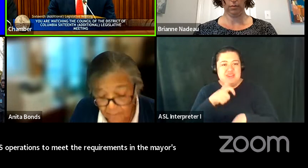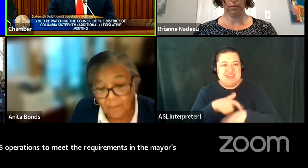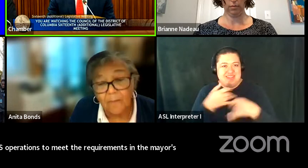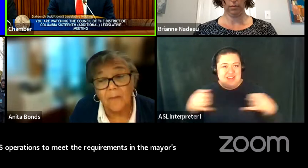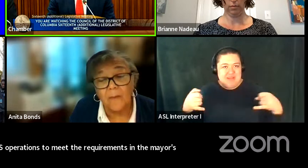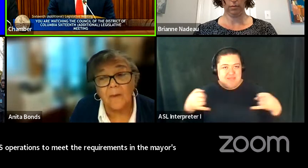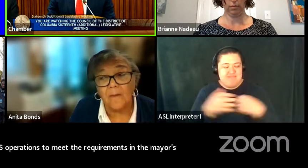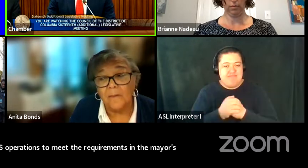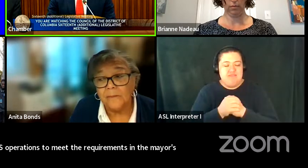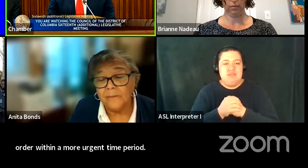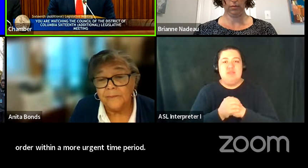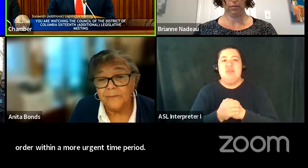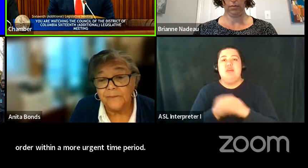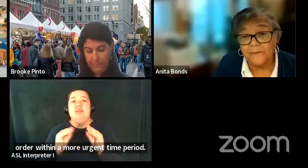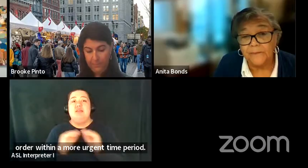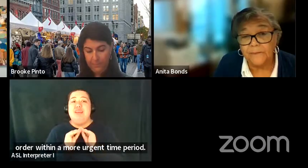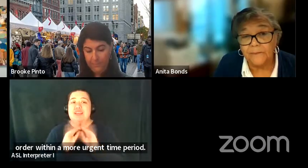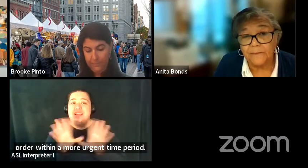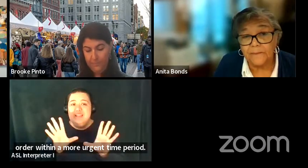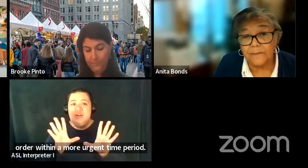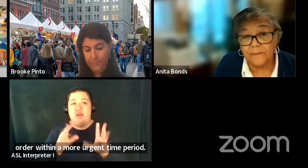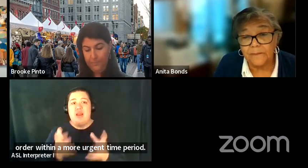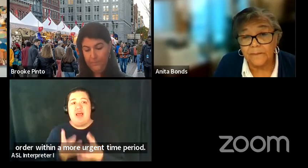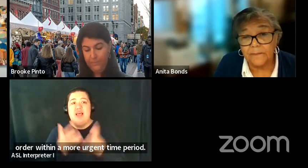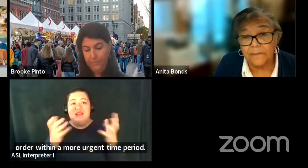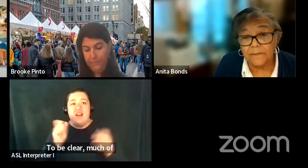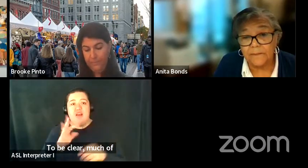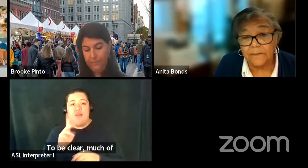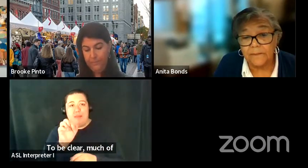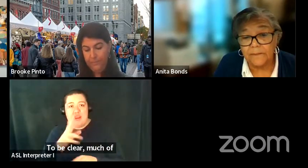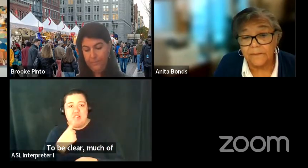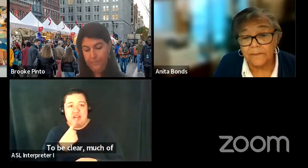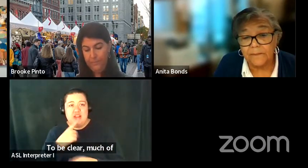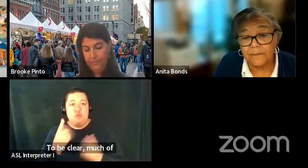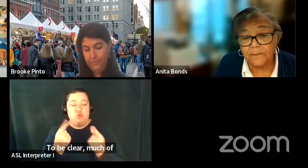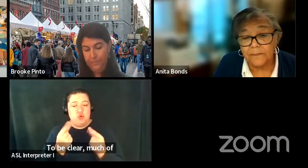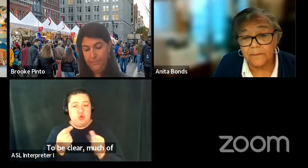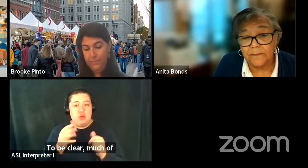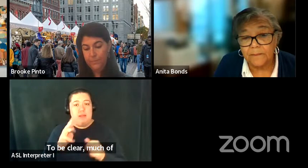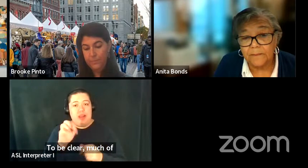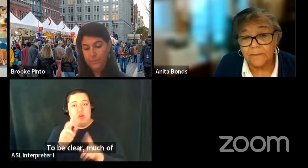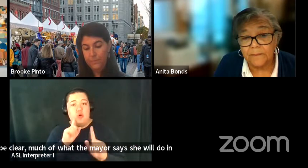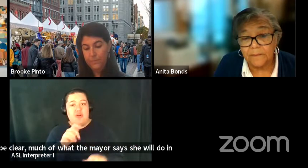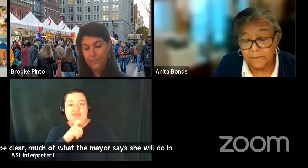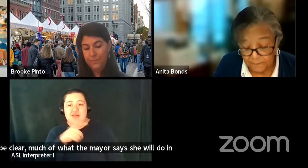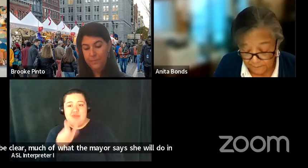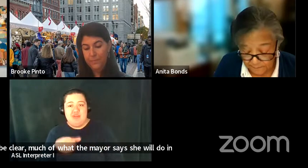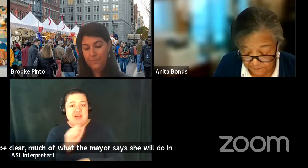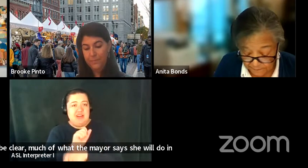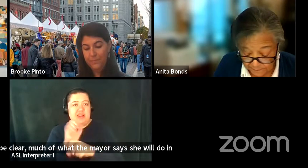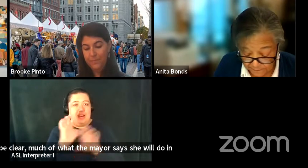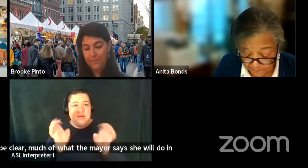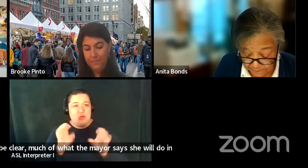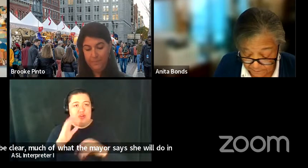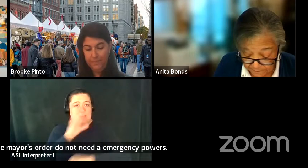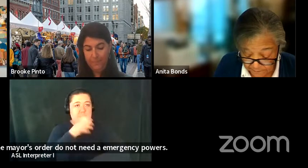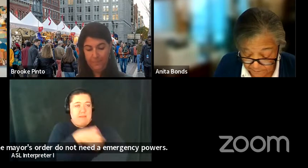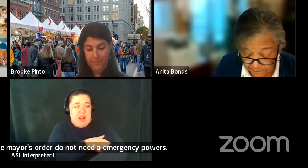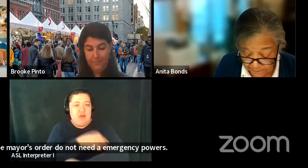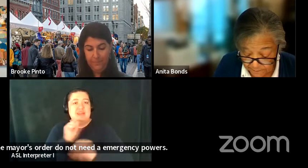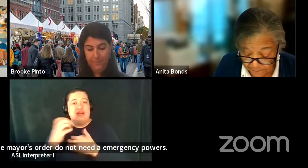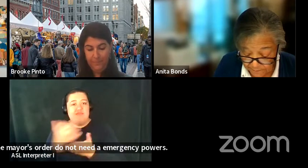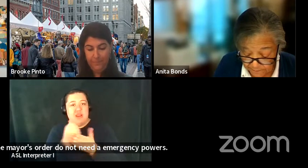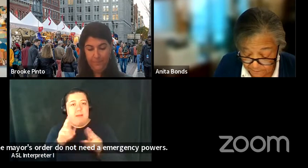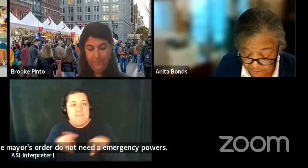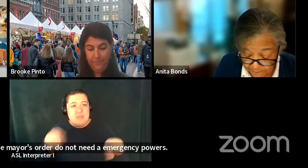period. To be clear, much of what the mayor says she will do in the mayor's order do not need emergency powers. She could have been procuring beds